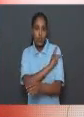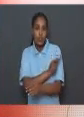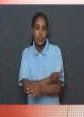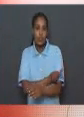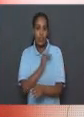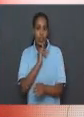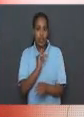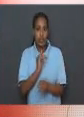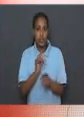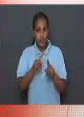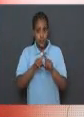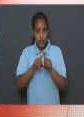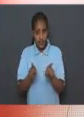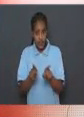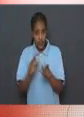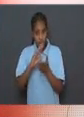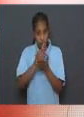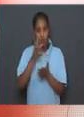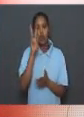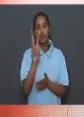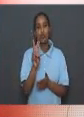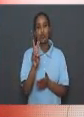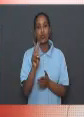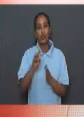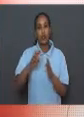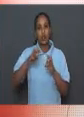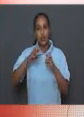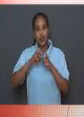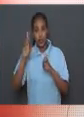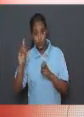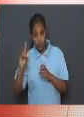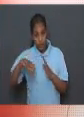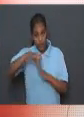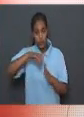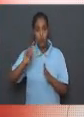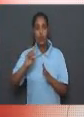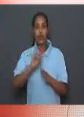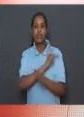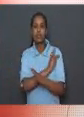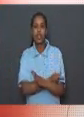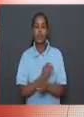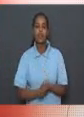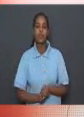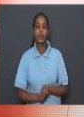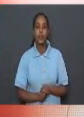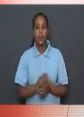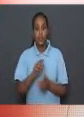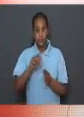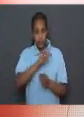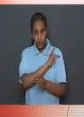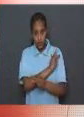potential is the difference between two electrode potentials. The